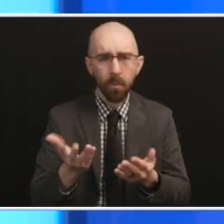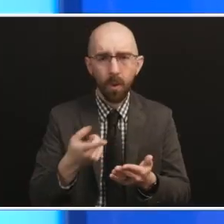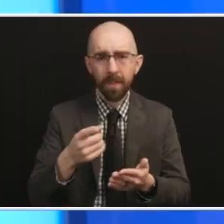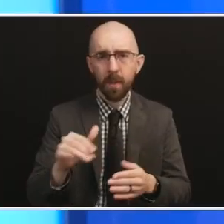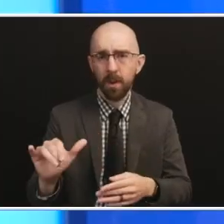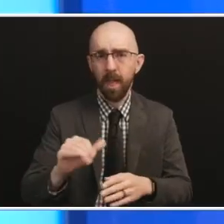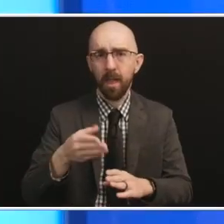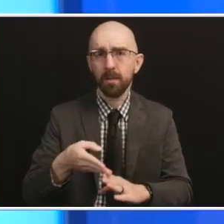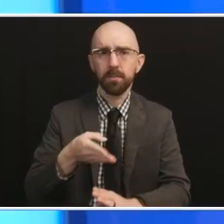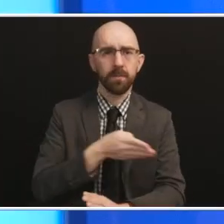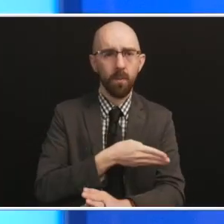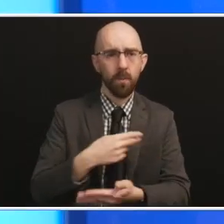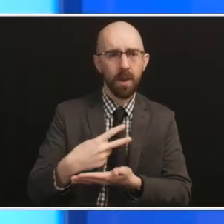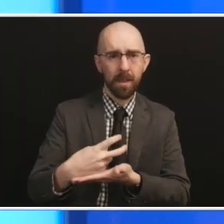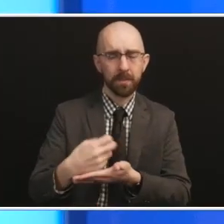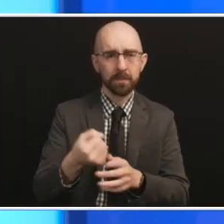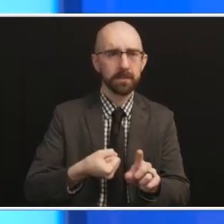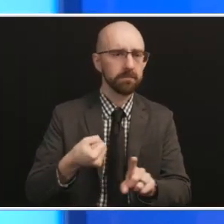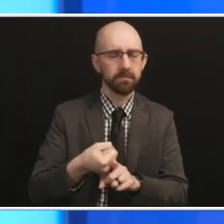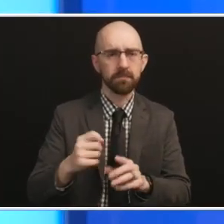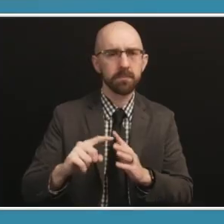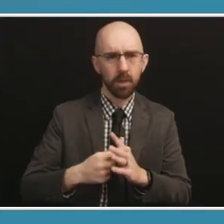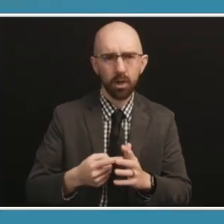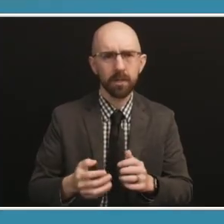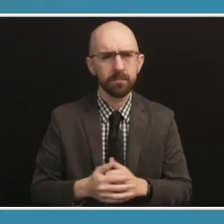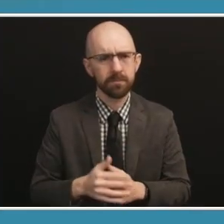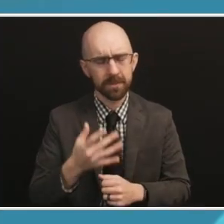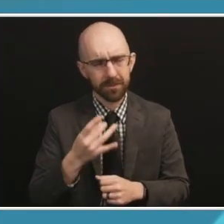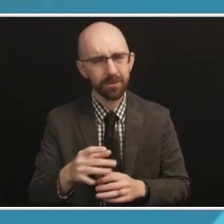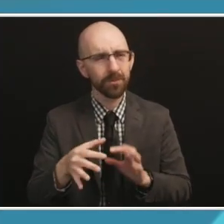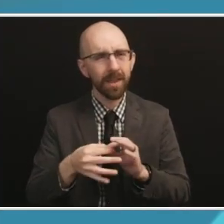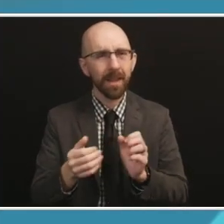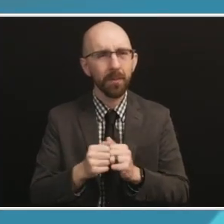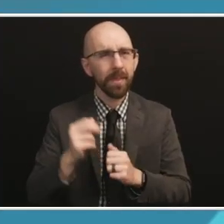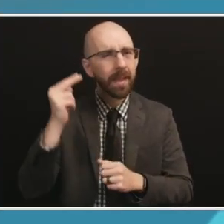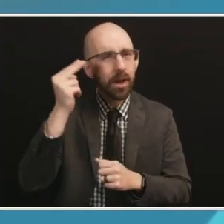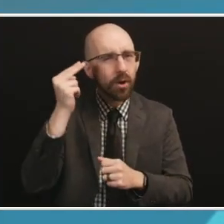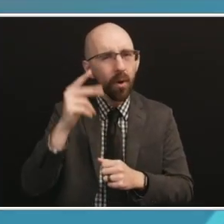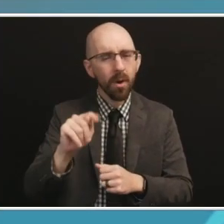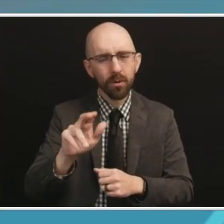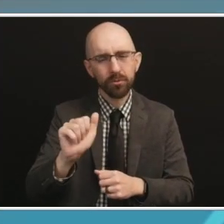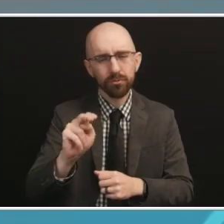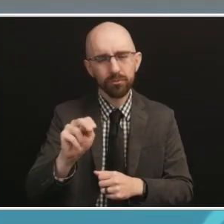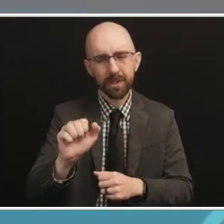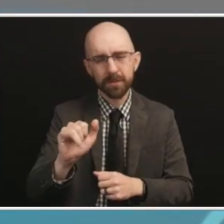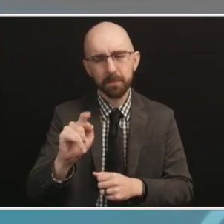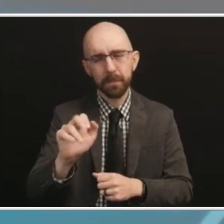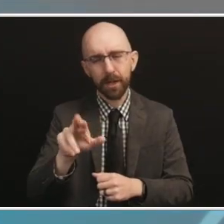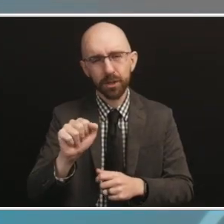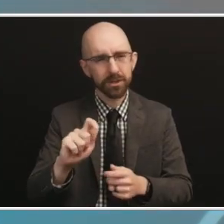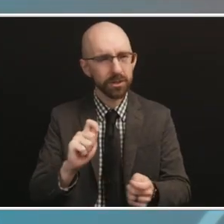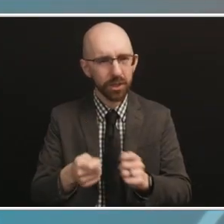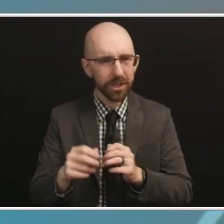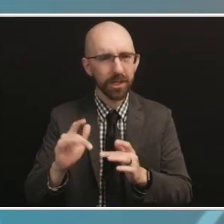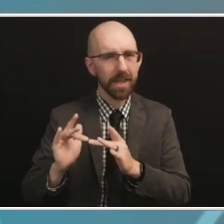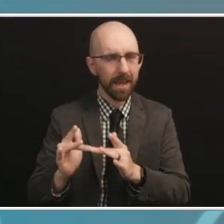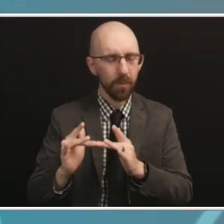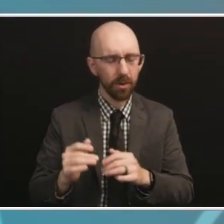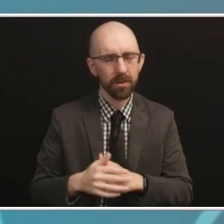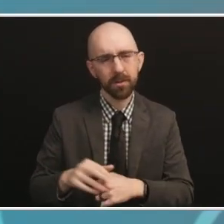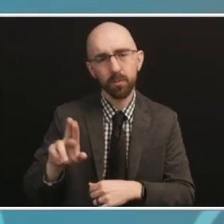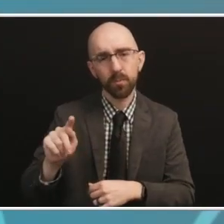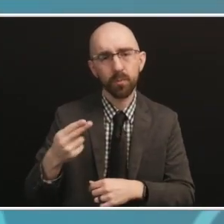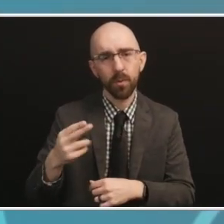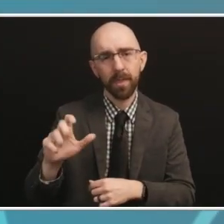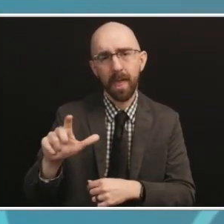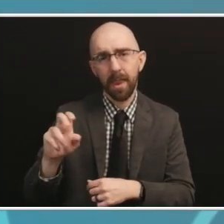before epilepsy started. Oh, that's interesting. It has to do with all those neurotransmitters changing in the networks. Ruth Allen has a comment. She writes, thank